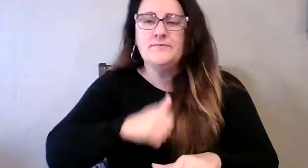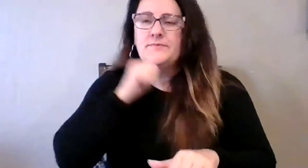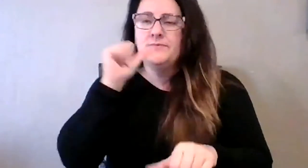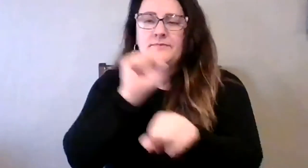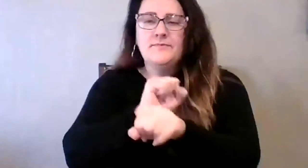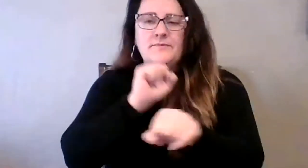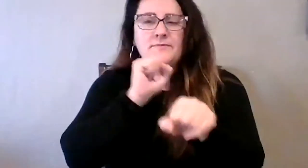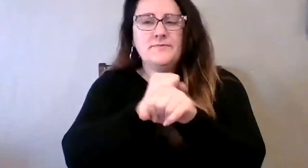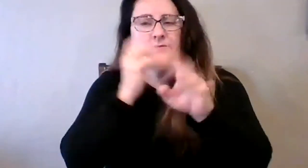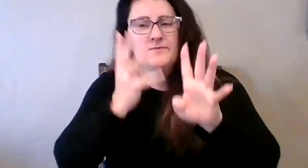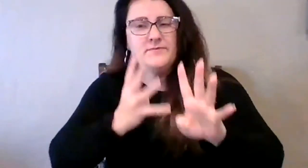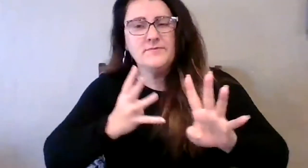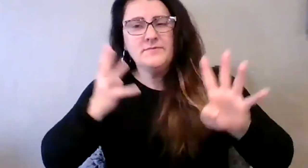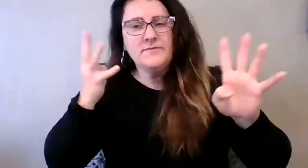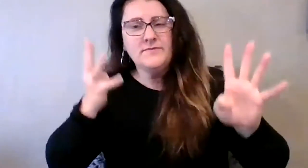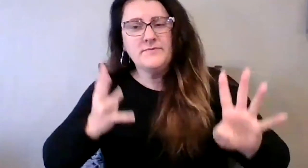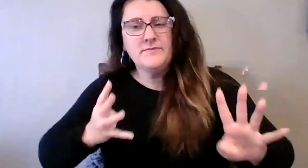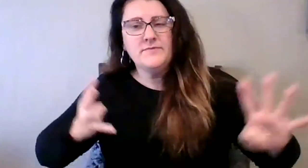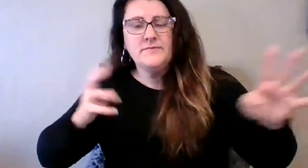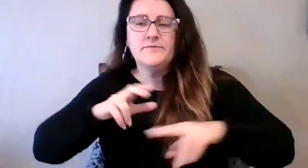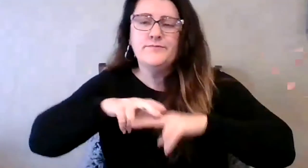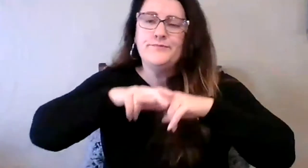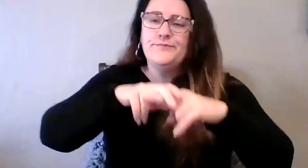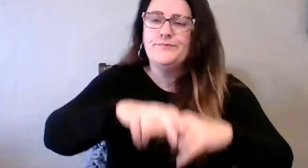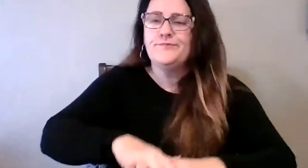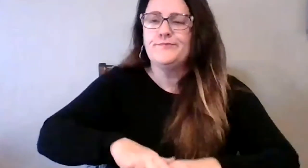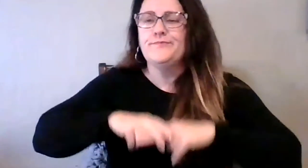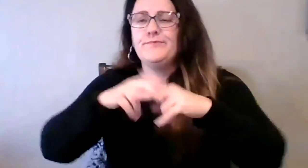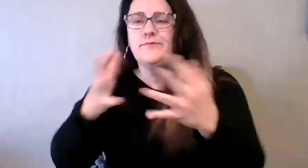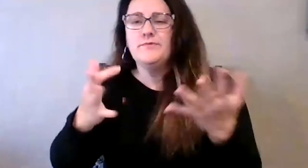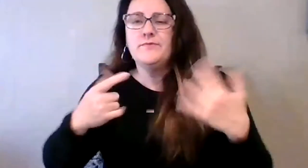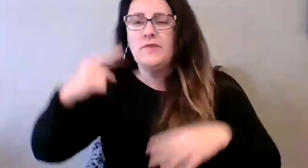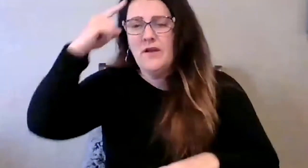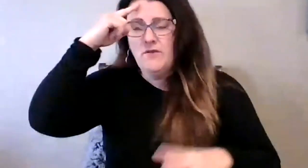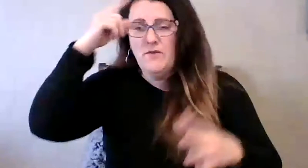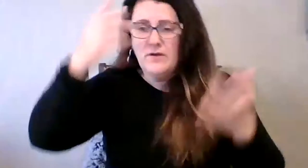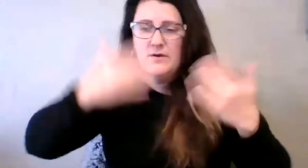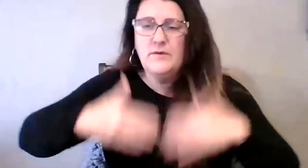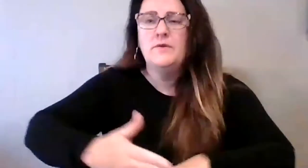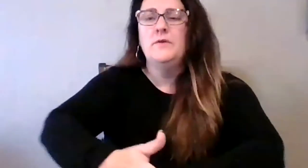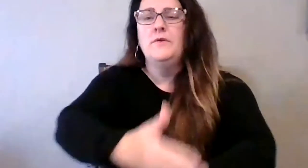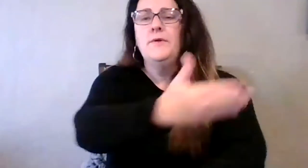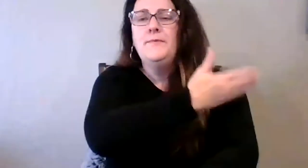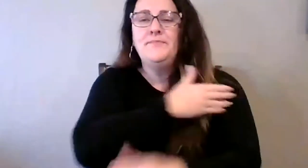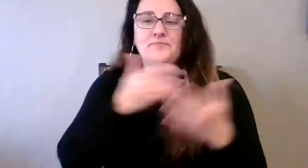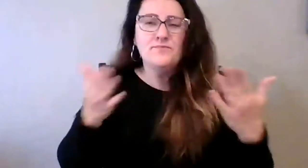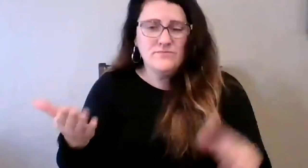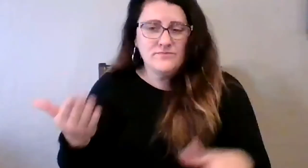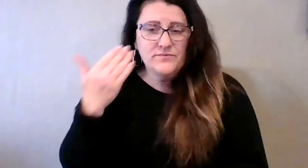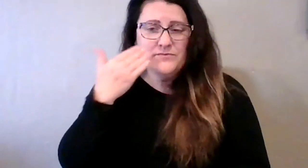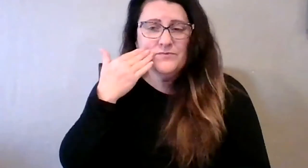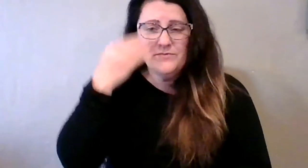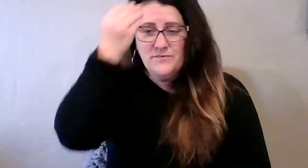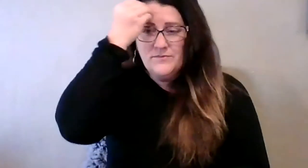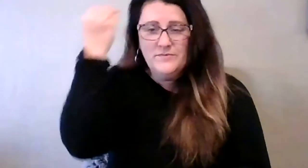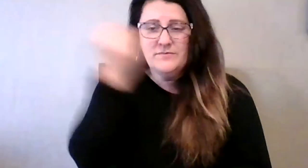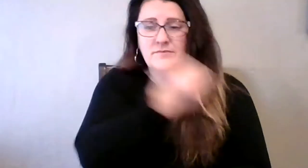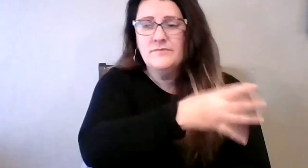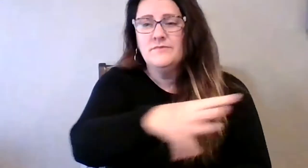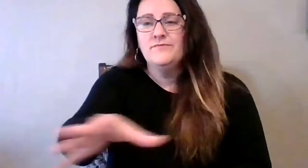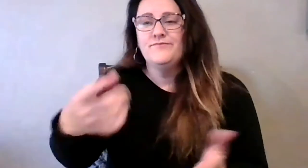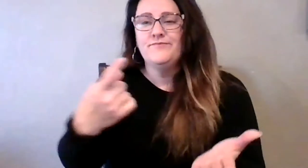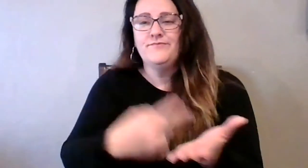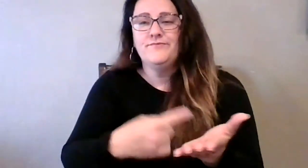lines, sitting around waiting for a promotion. Don't you know, talking about